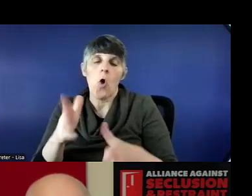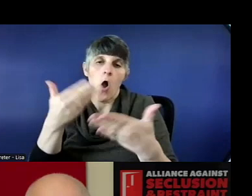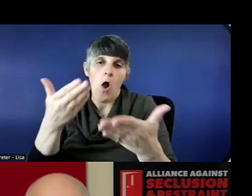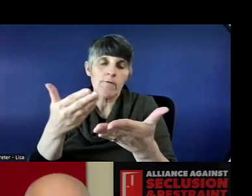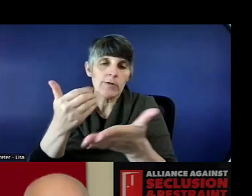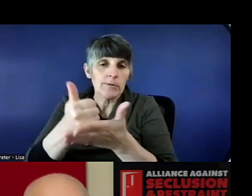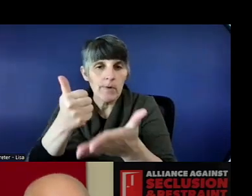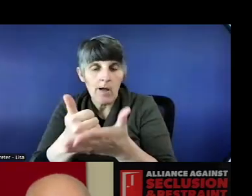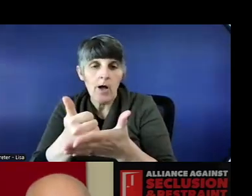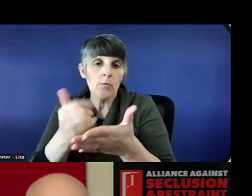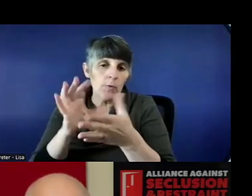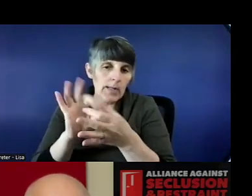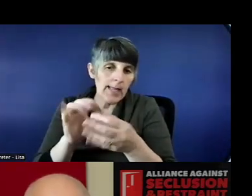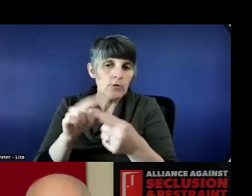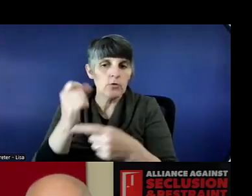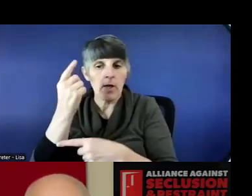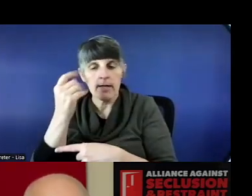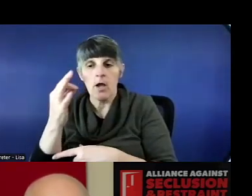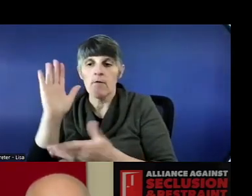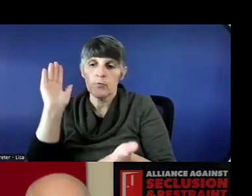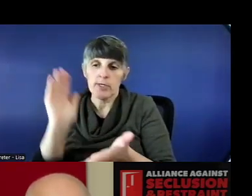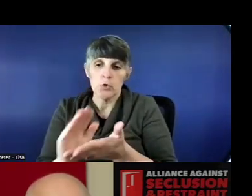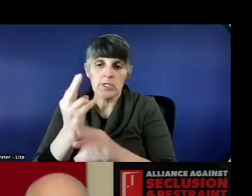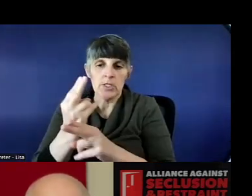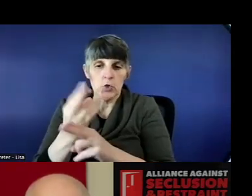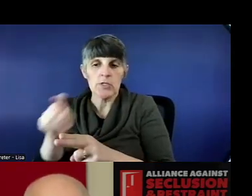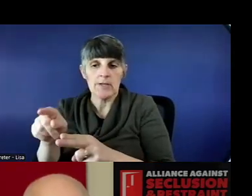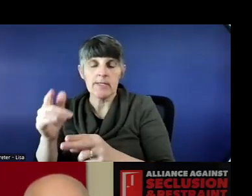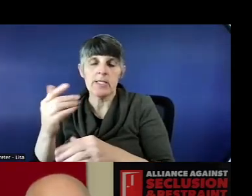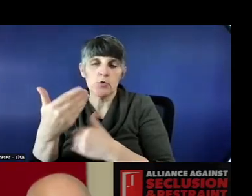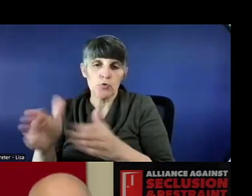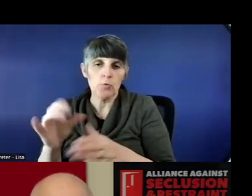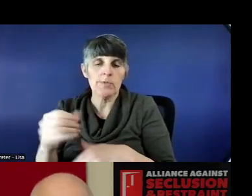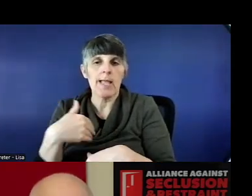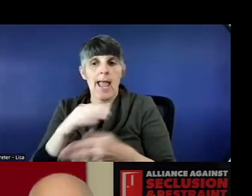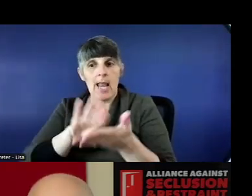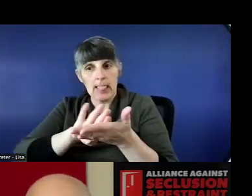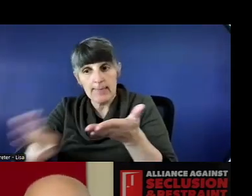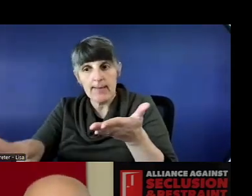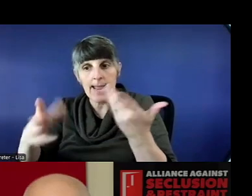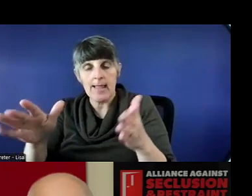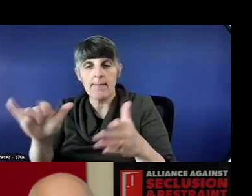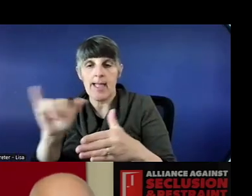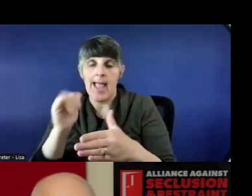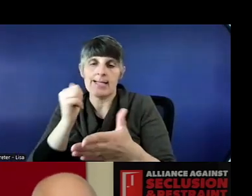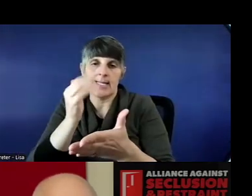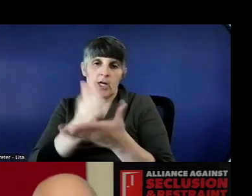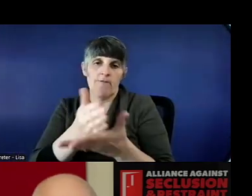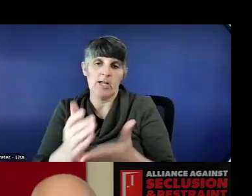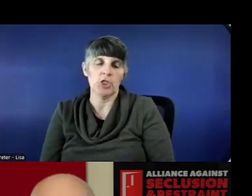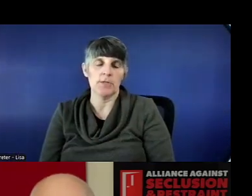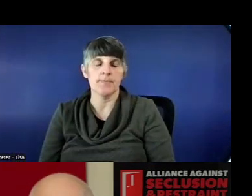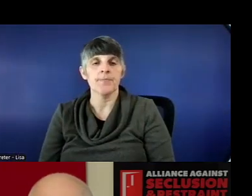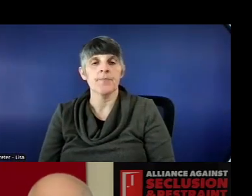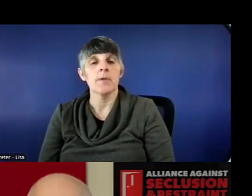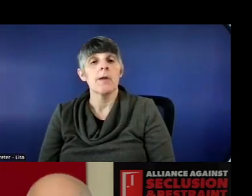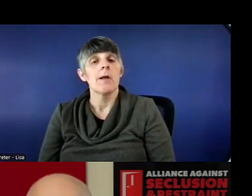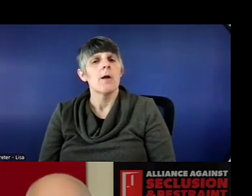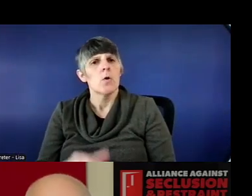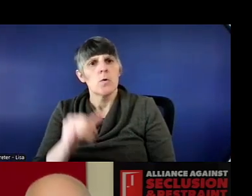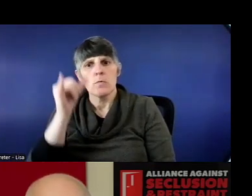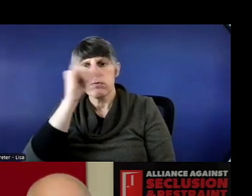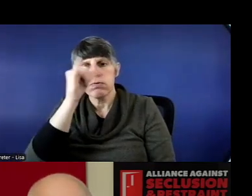out there around, the idea of reducing the use of these rooms and eliminating them as an intervention. And it was a pretty